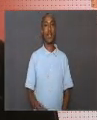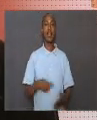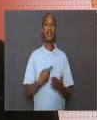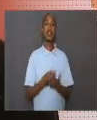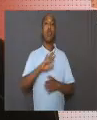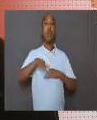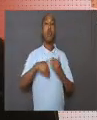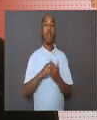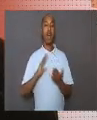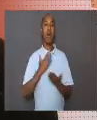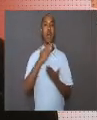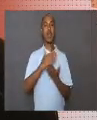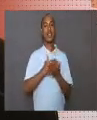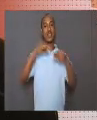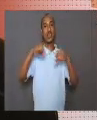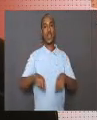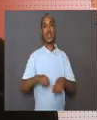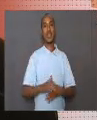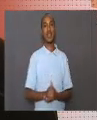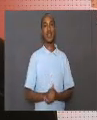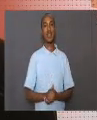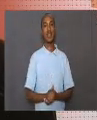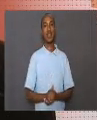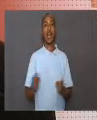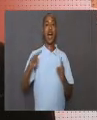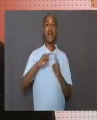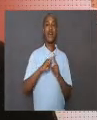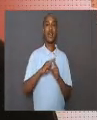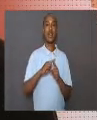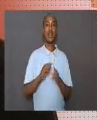definition. This is all for our lesson